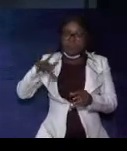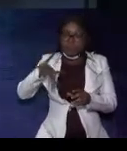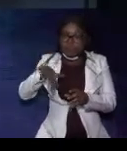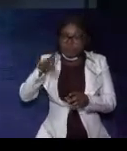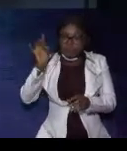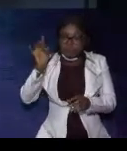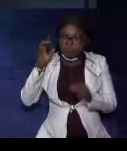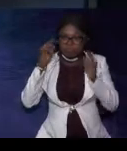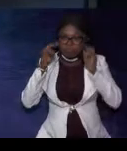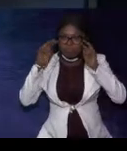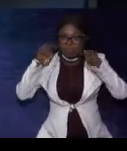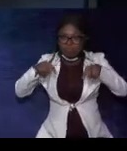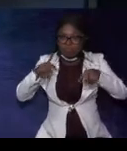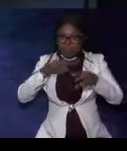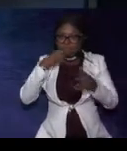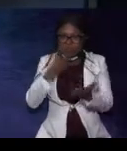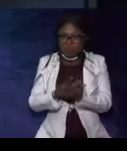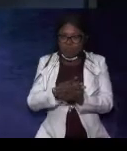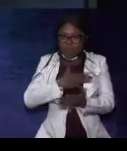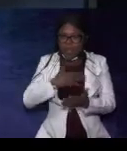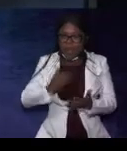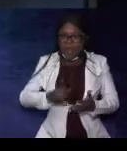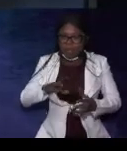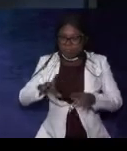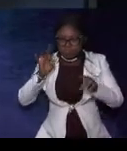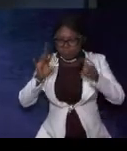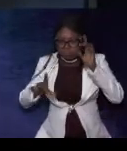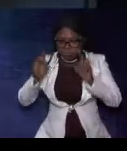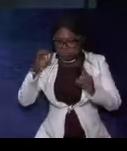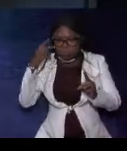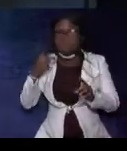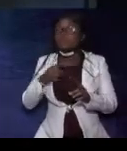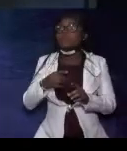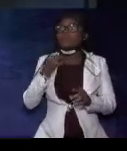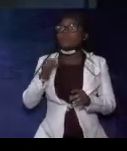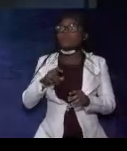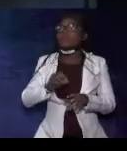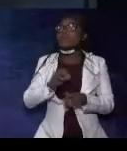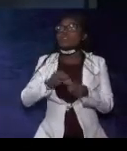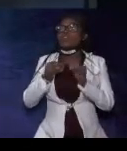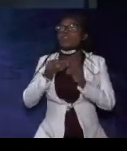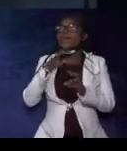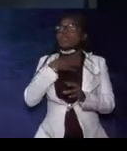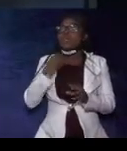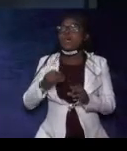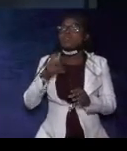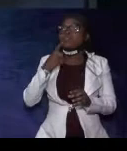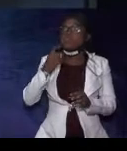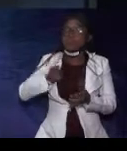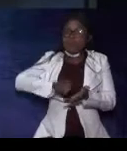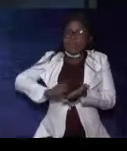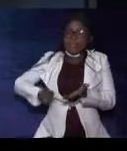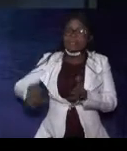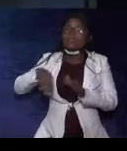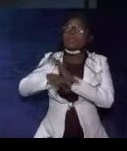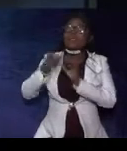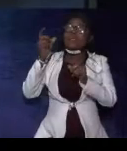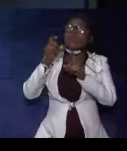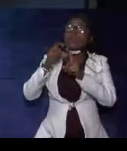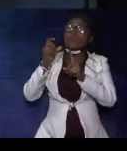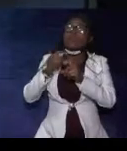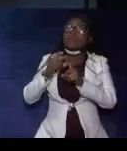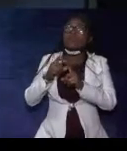as usual, is to identify the largest place value. The number goes 14 trillion, 500 billion,